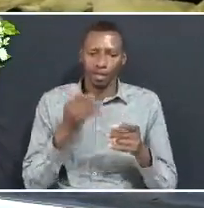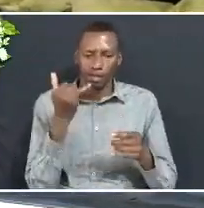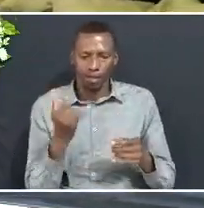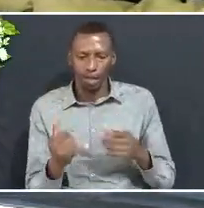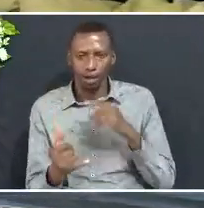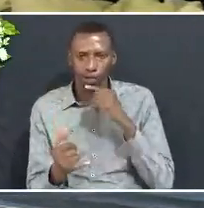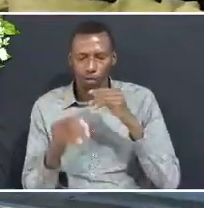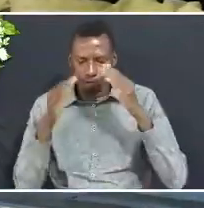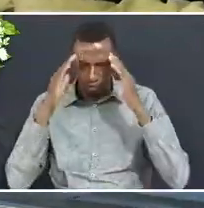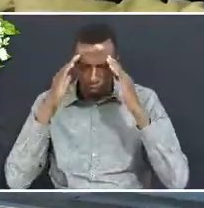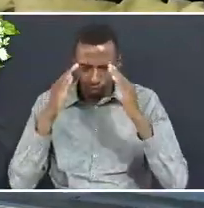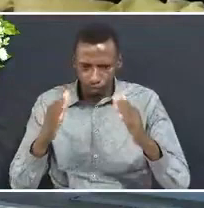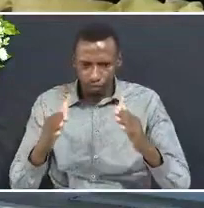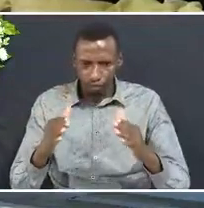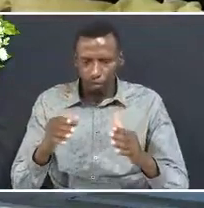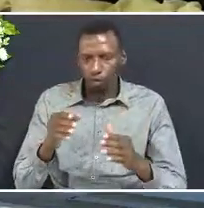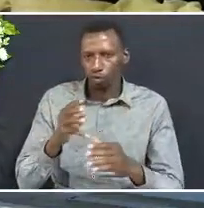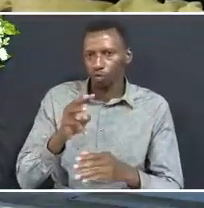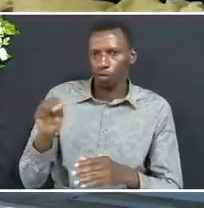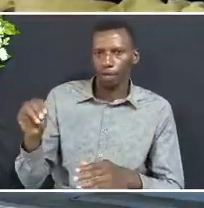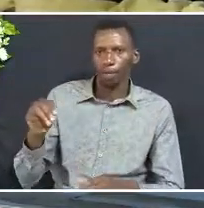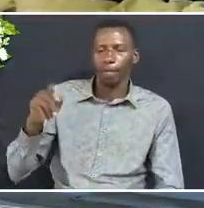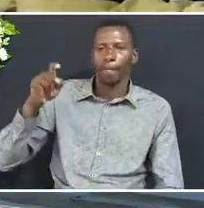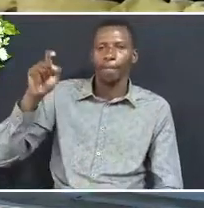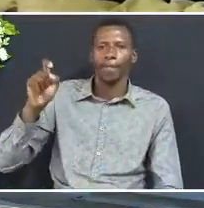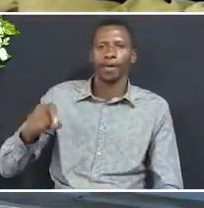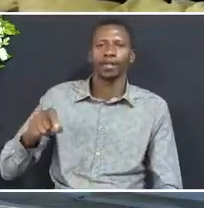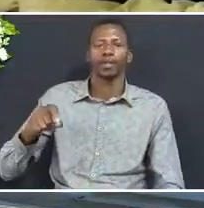them that they should be able to